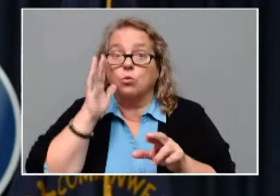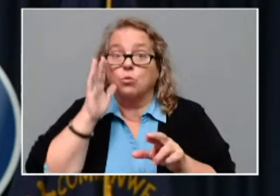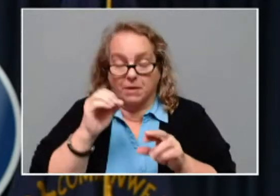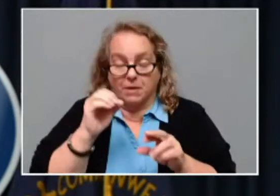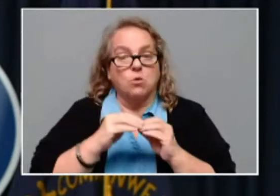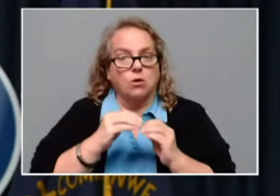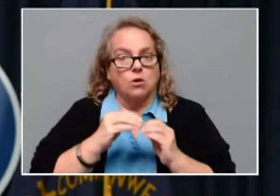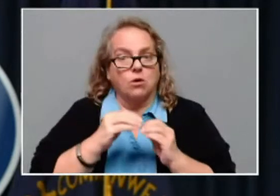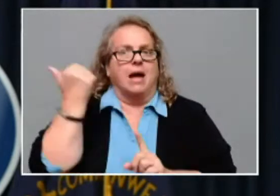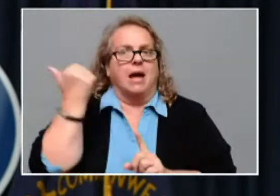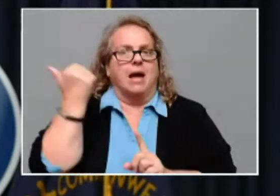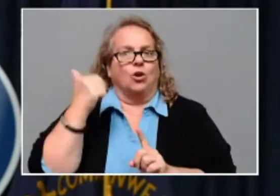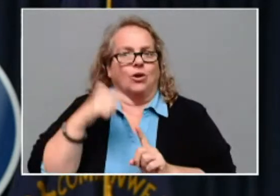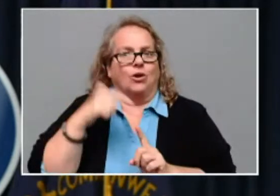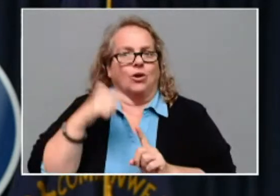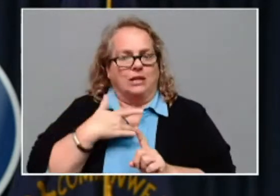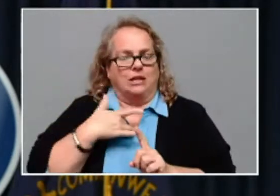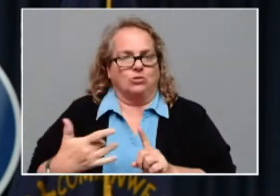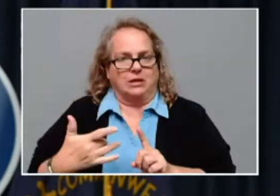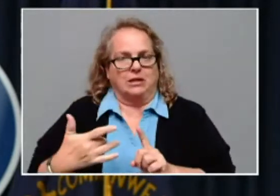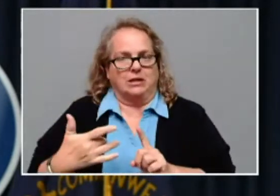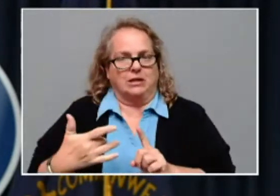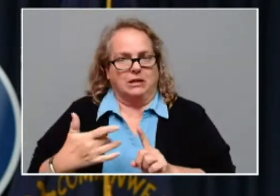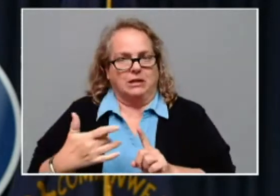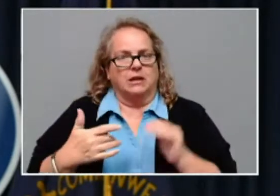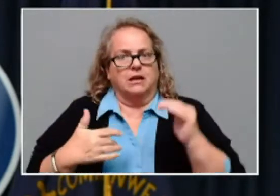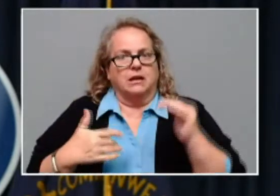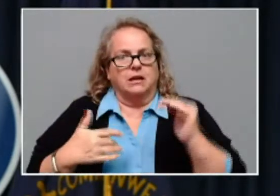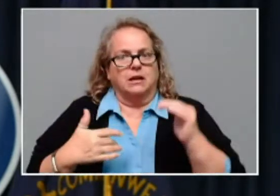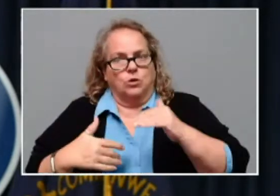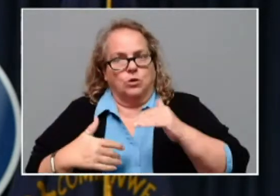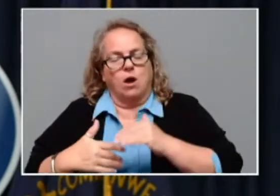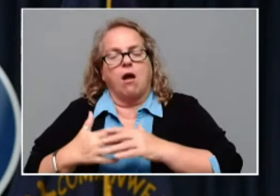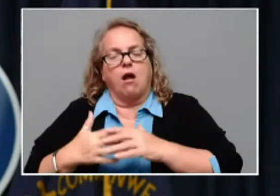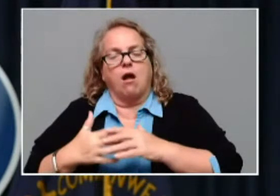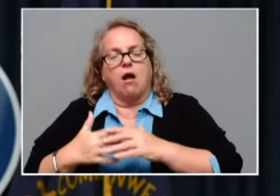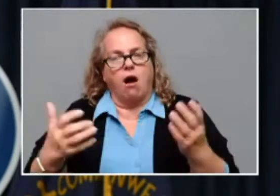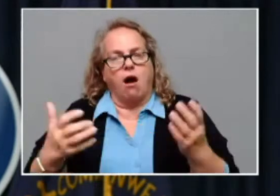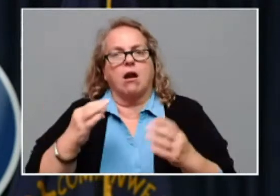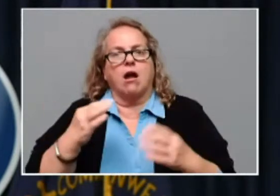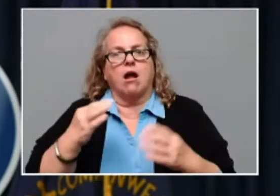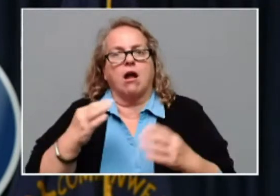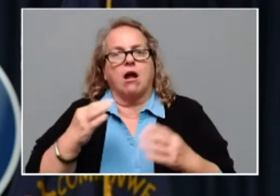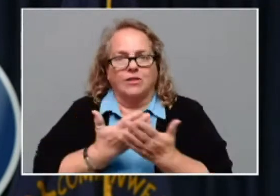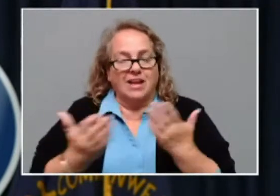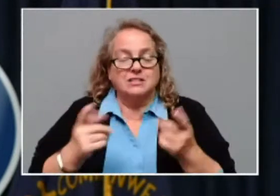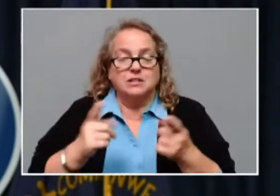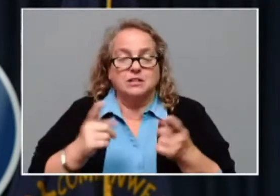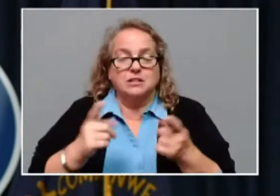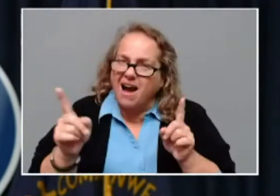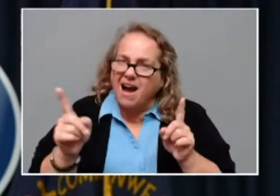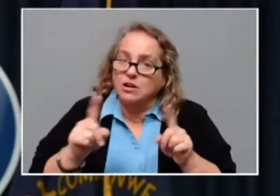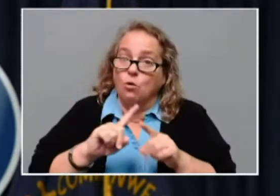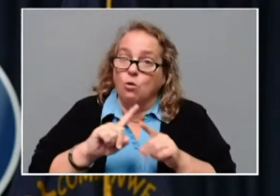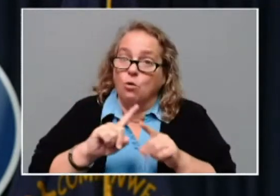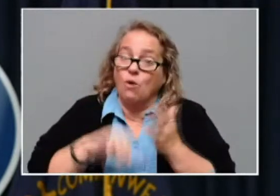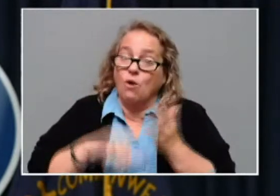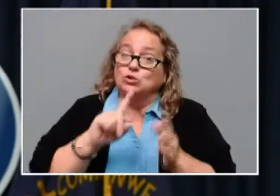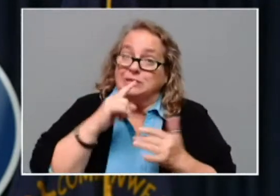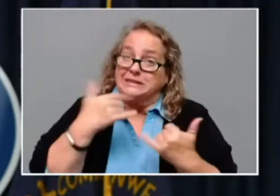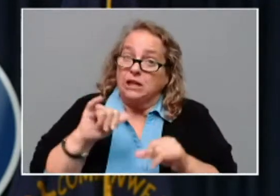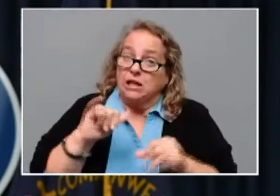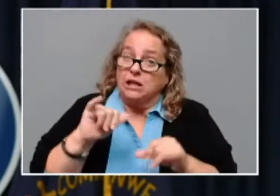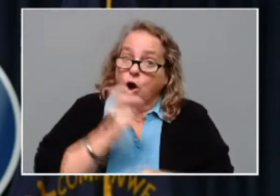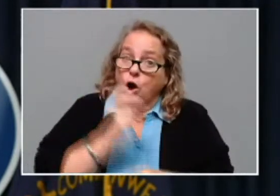There is a lot of positive to take from it. But what is still really hard is the loss of life we continue to